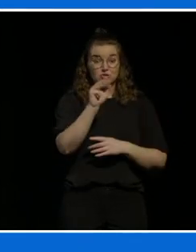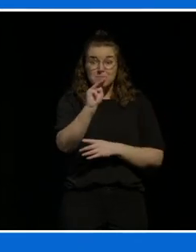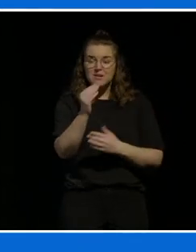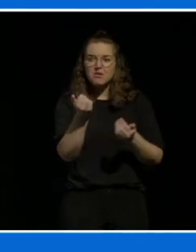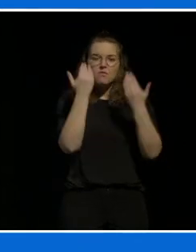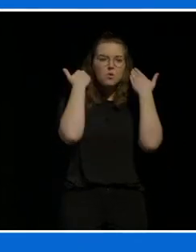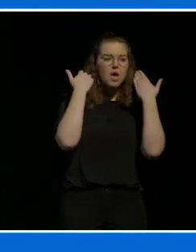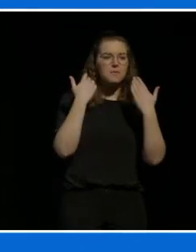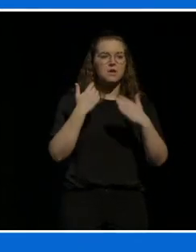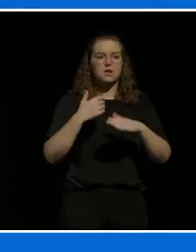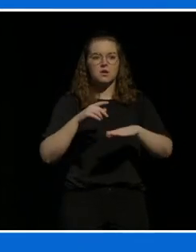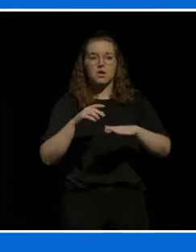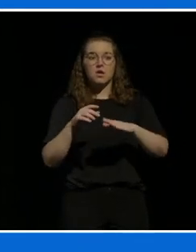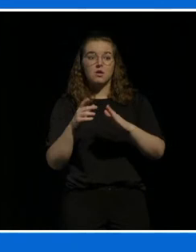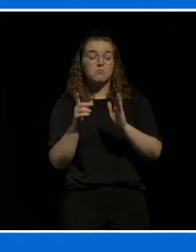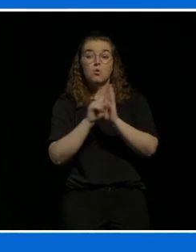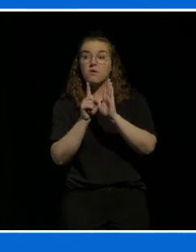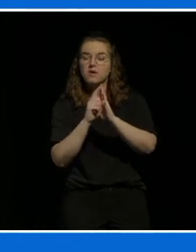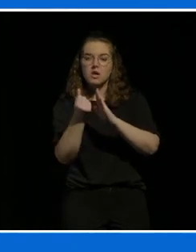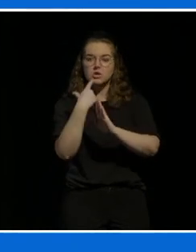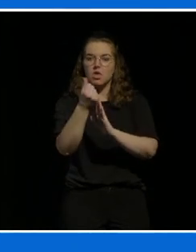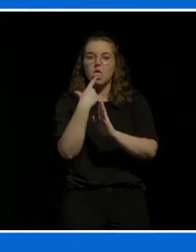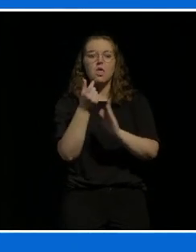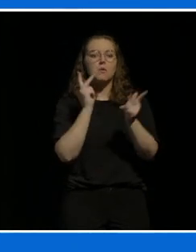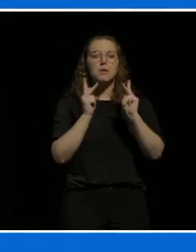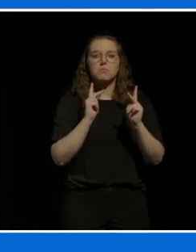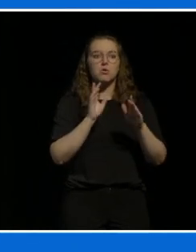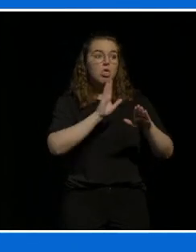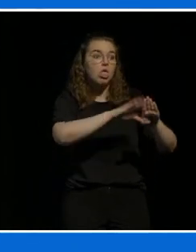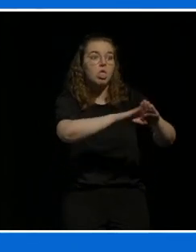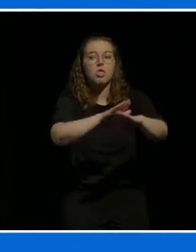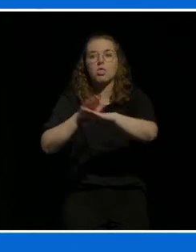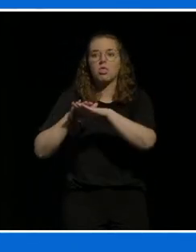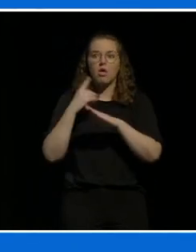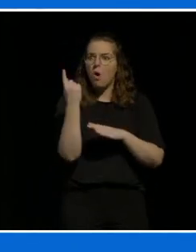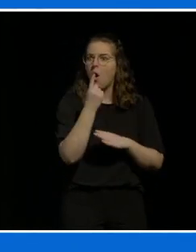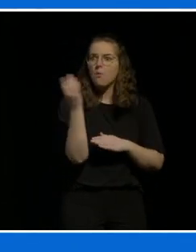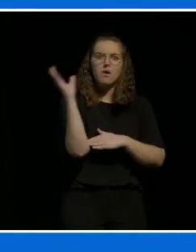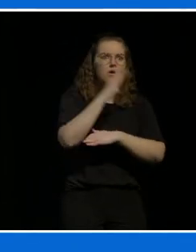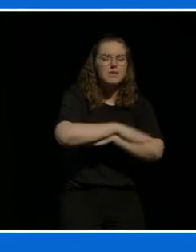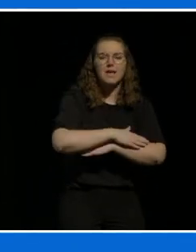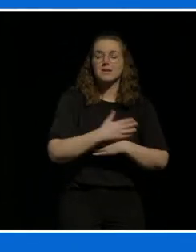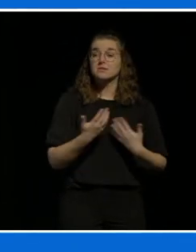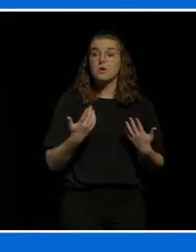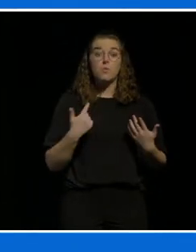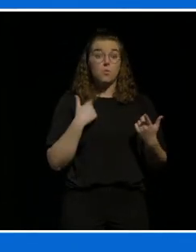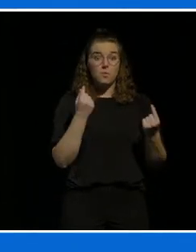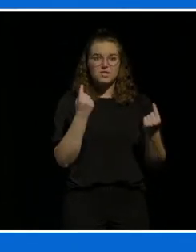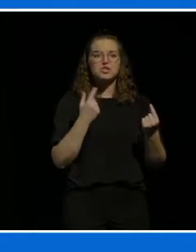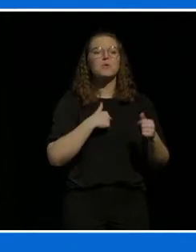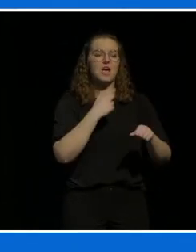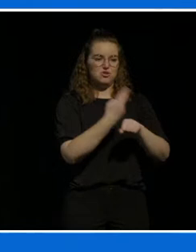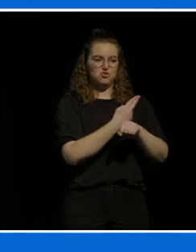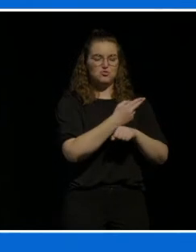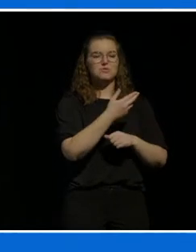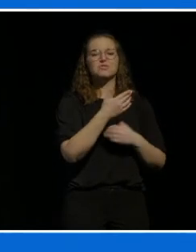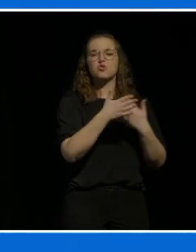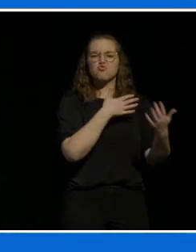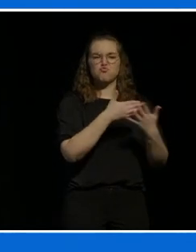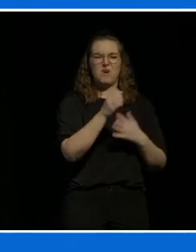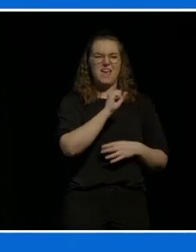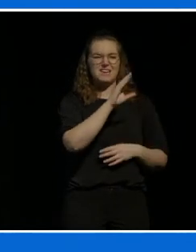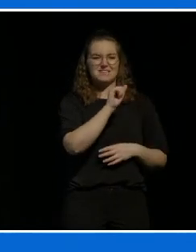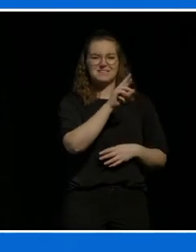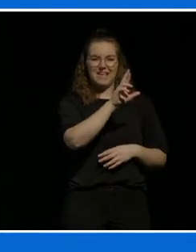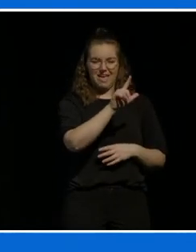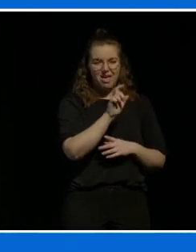getting notifications, having people want your attention at all times of the day. And so one thing that I do exactly that. I turn on grayscale on my phone when I'm trying to not